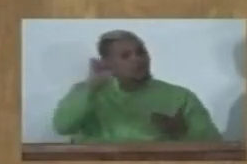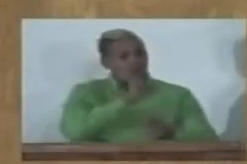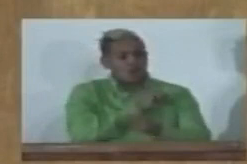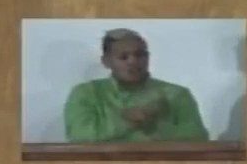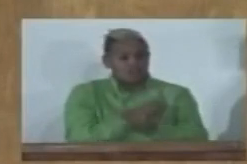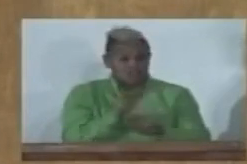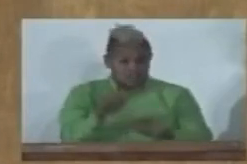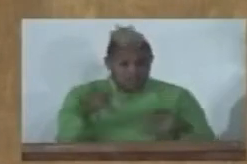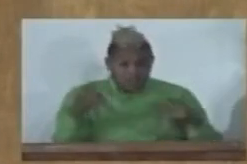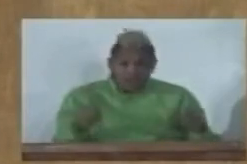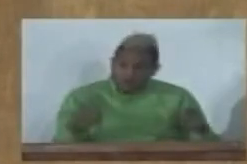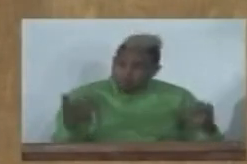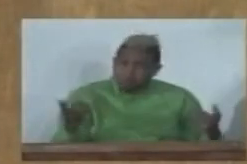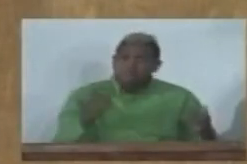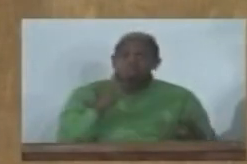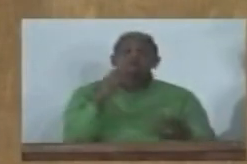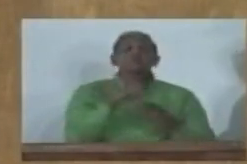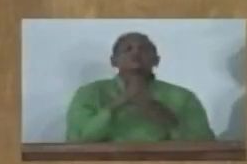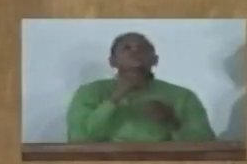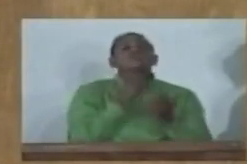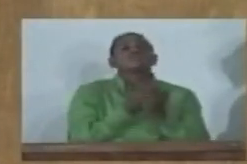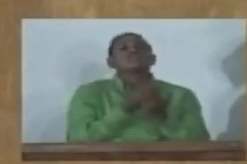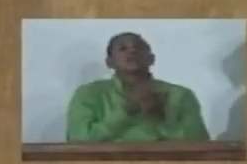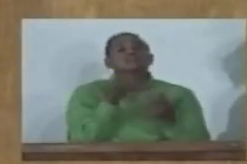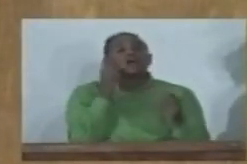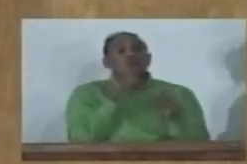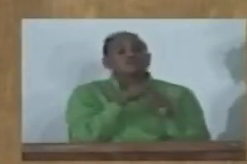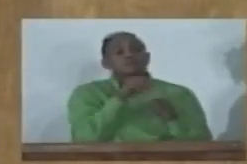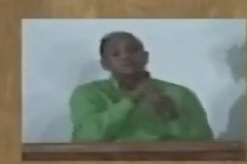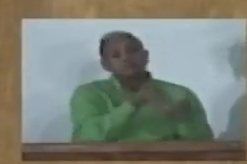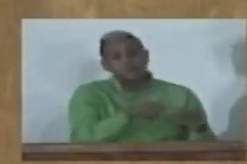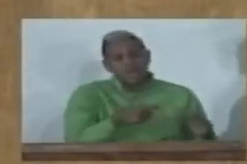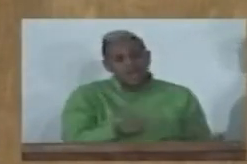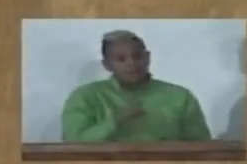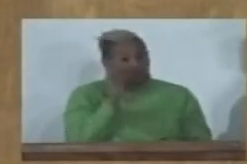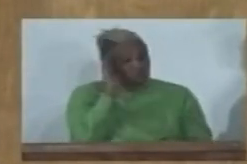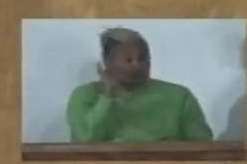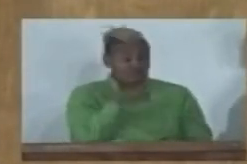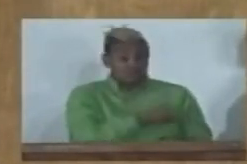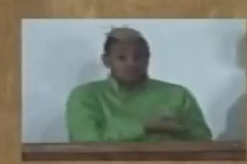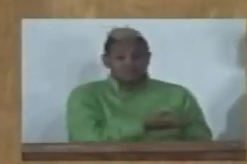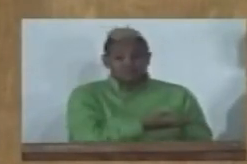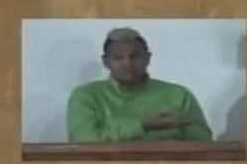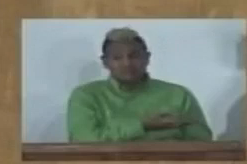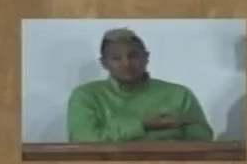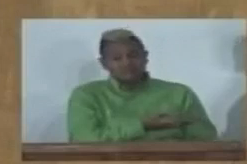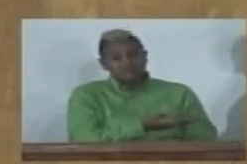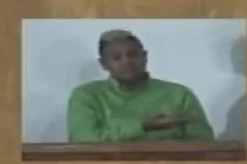the case as part of the financing agreement? Will that